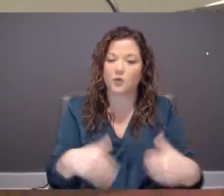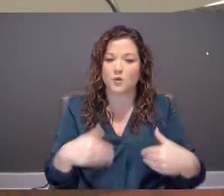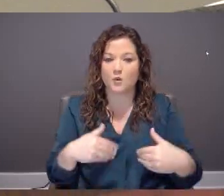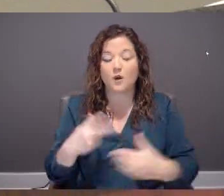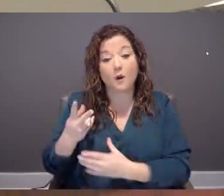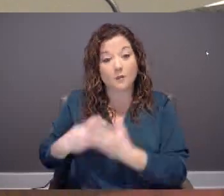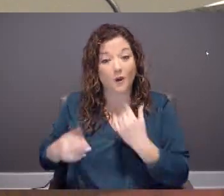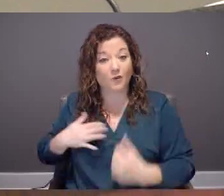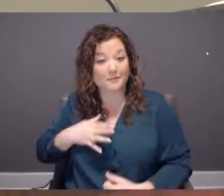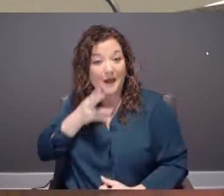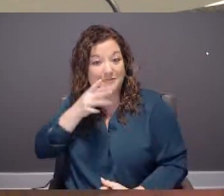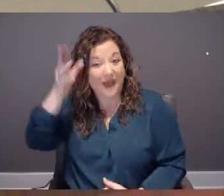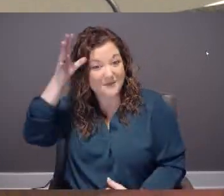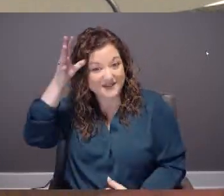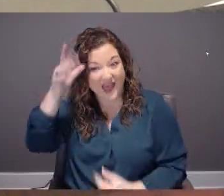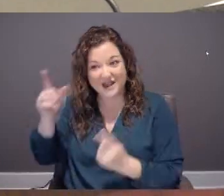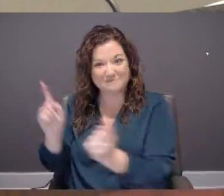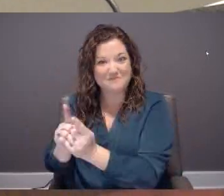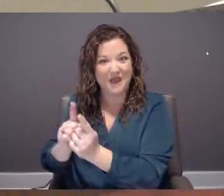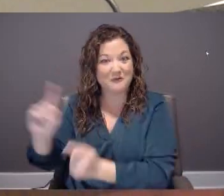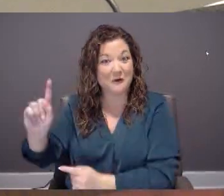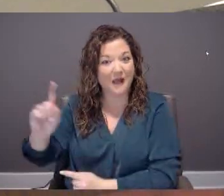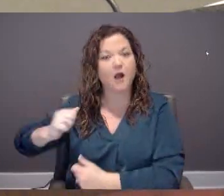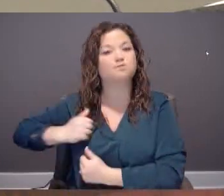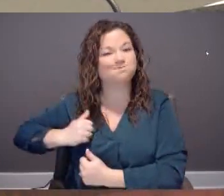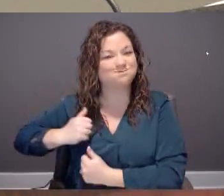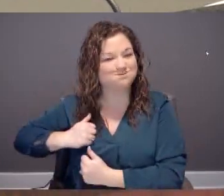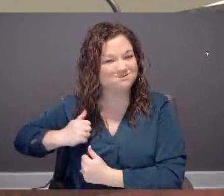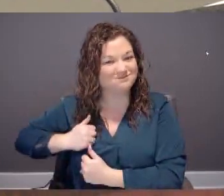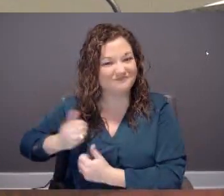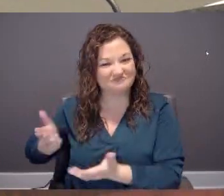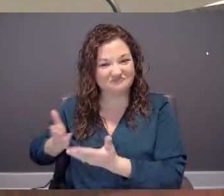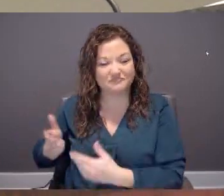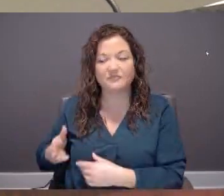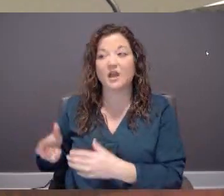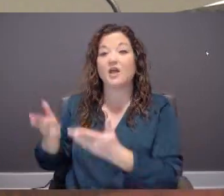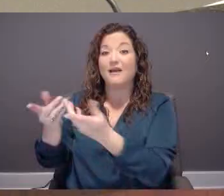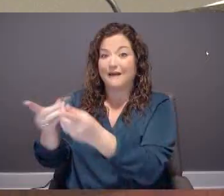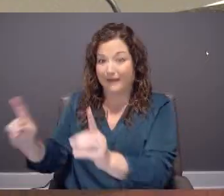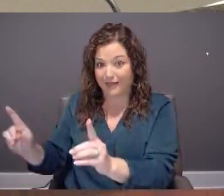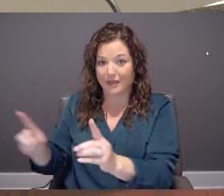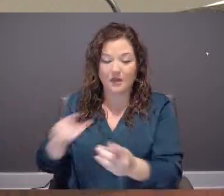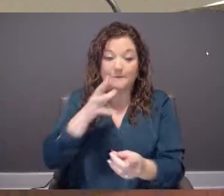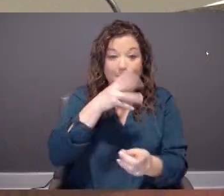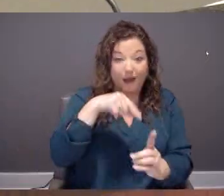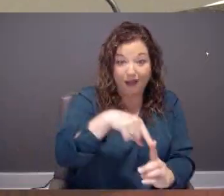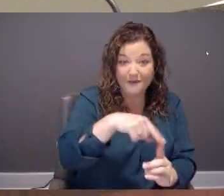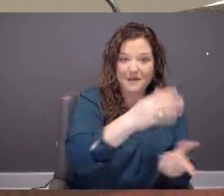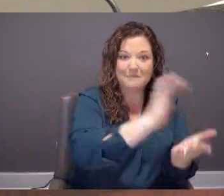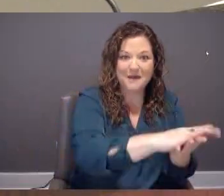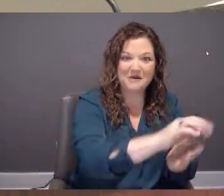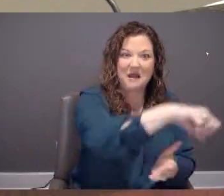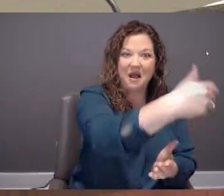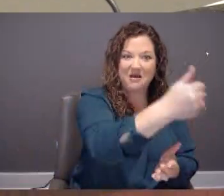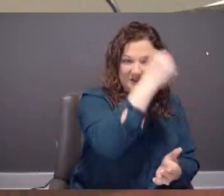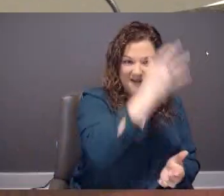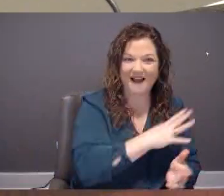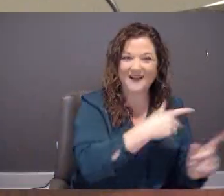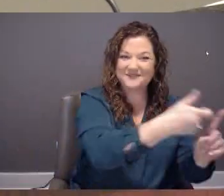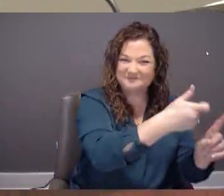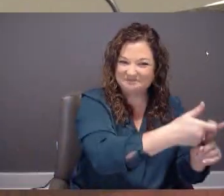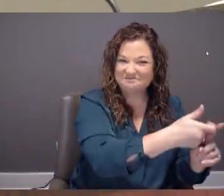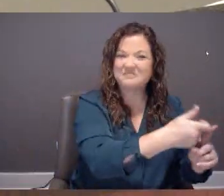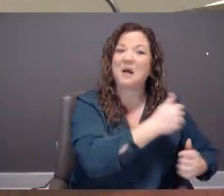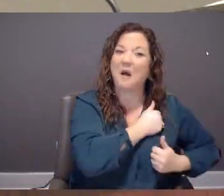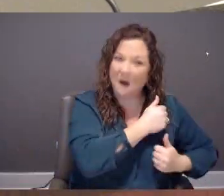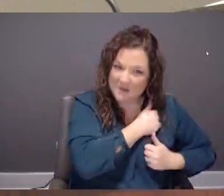met in the Army. After they divorced, my mom remarried another Army guy, and he went